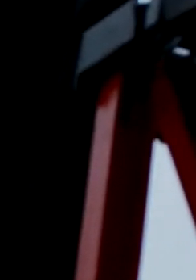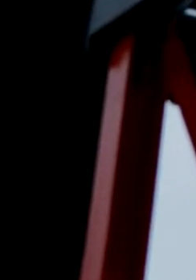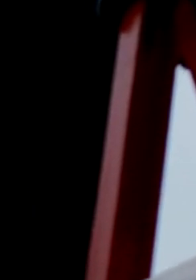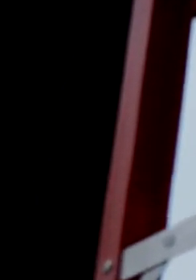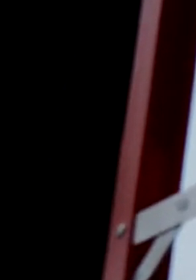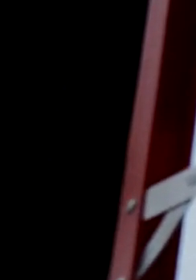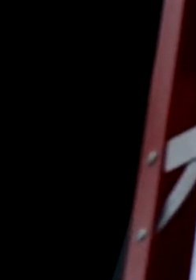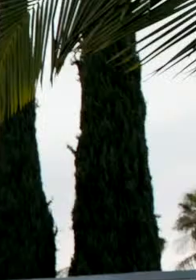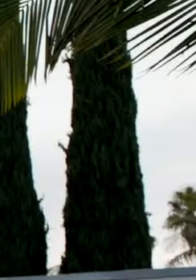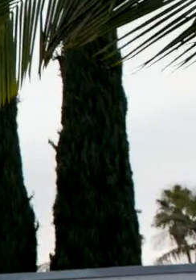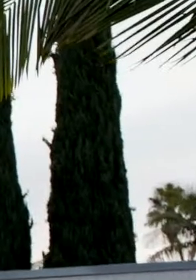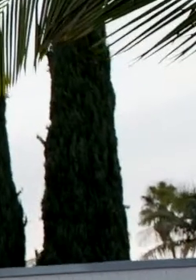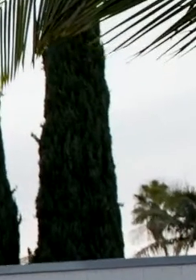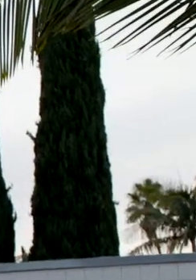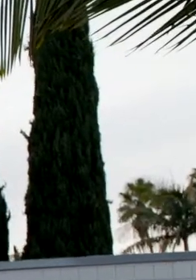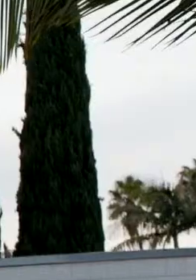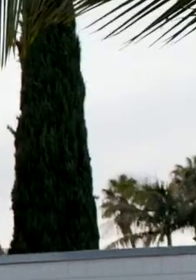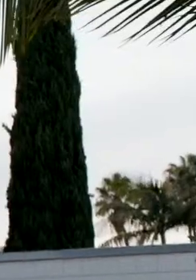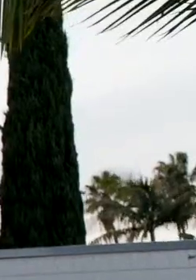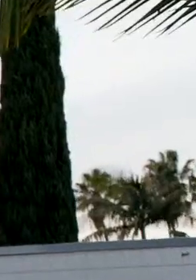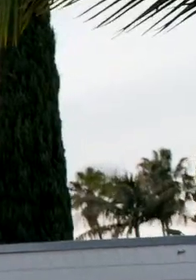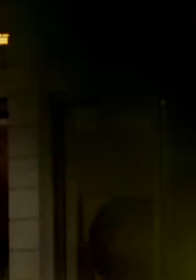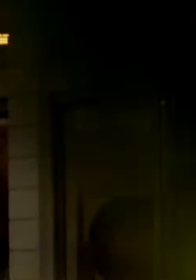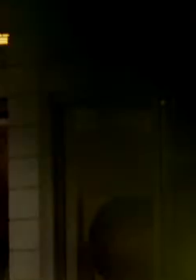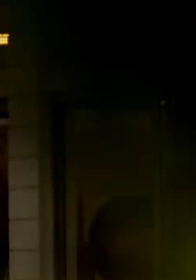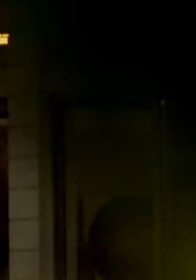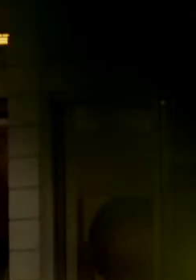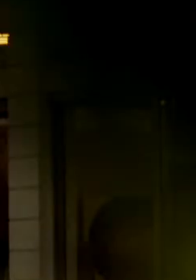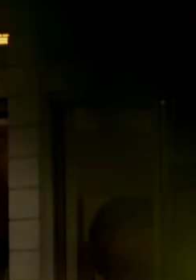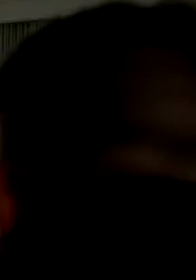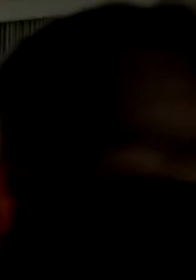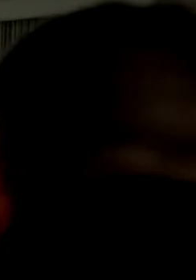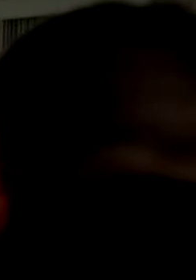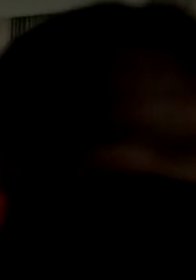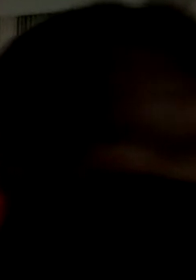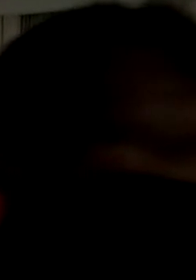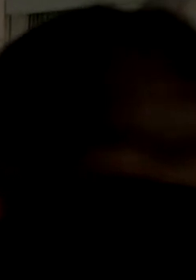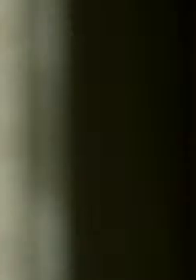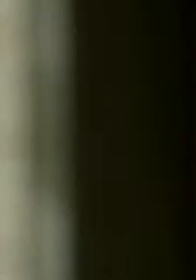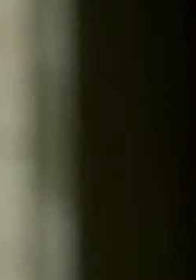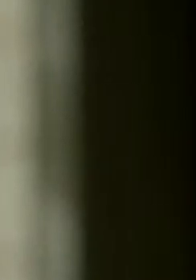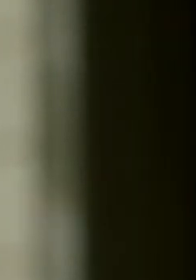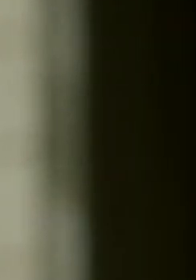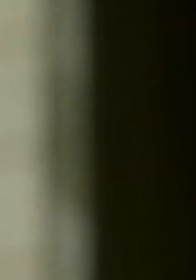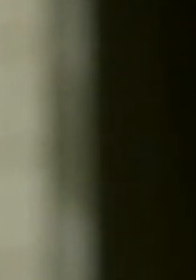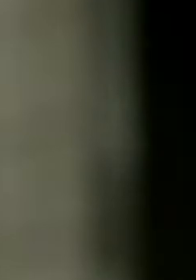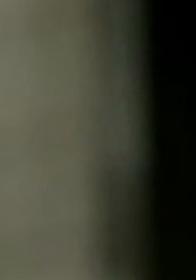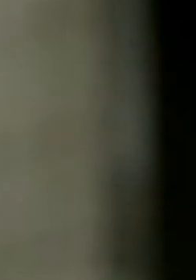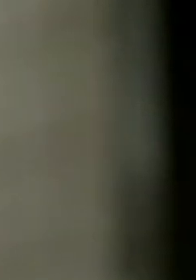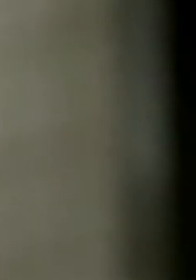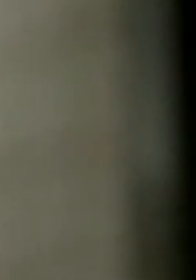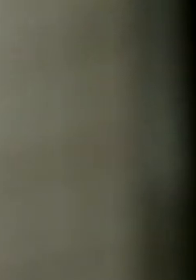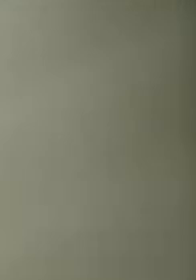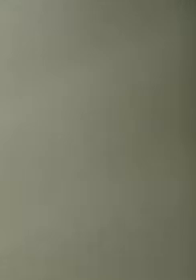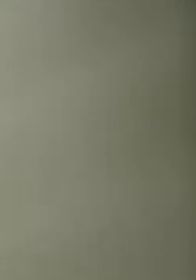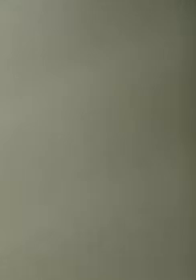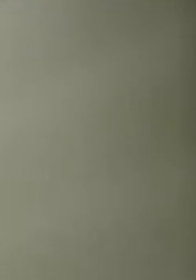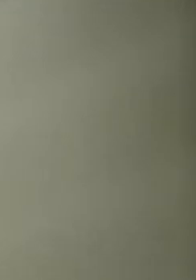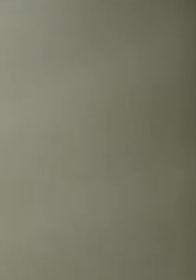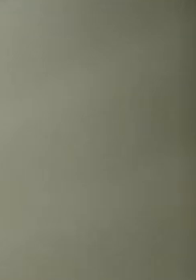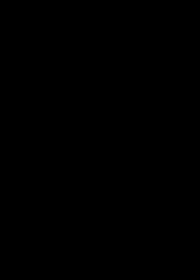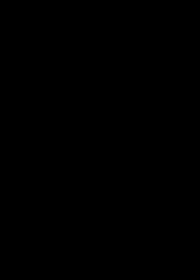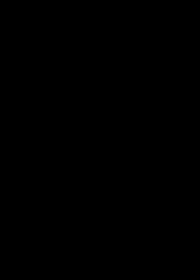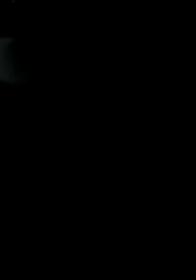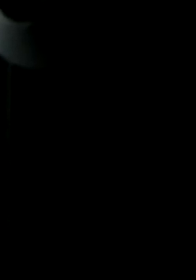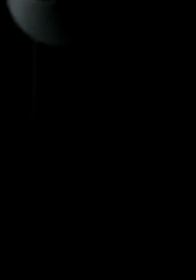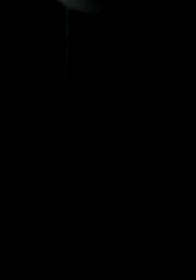the L1600D is the power of the light, the quality of the light, which is beautiful. And then when